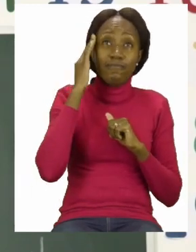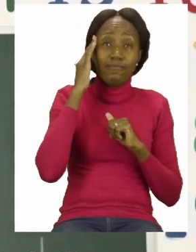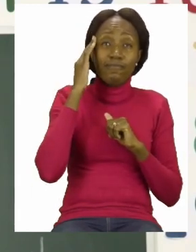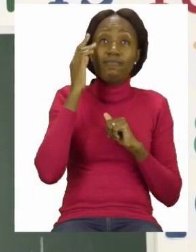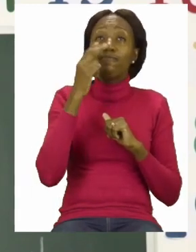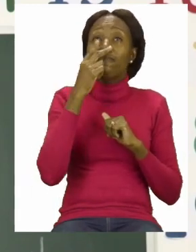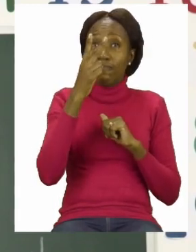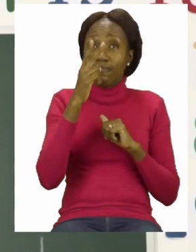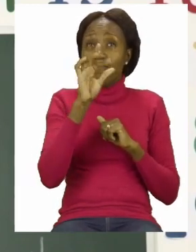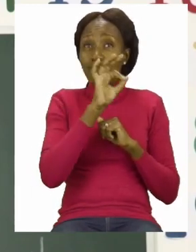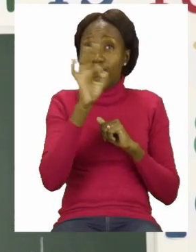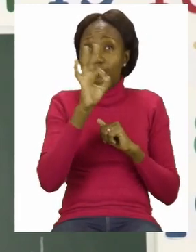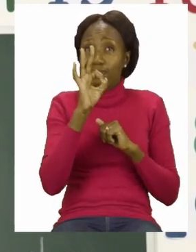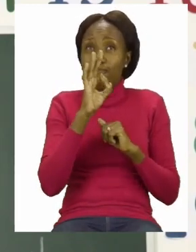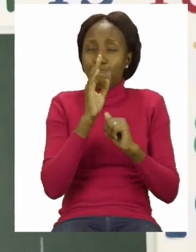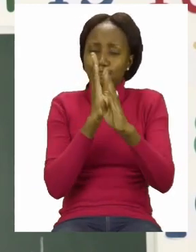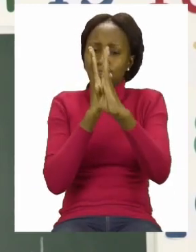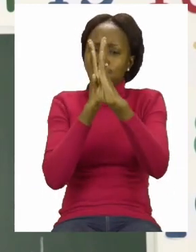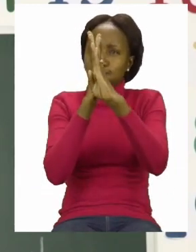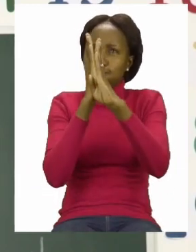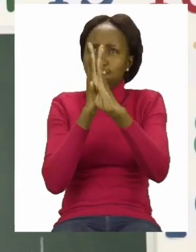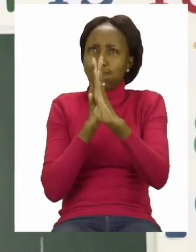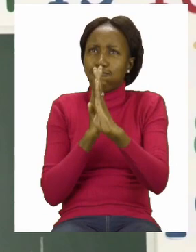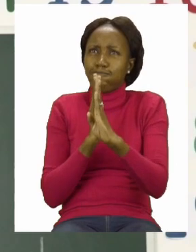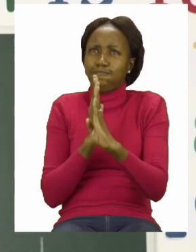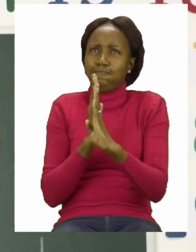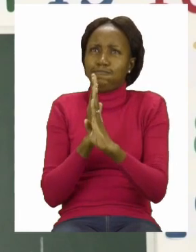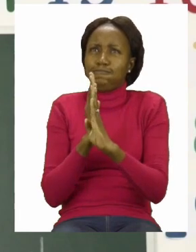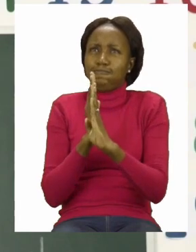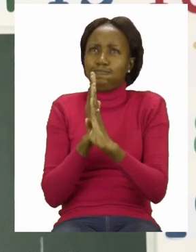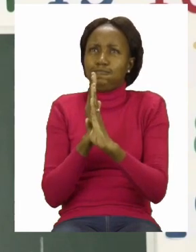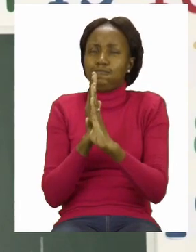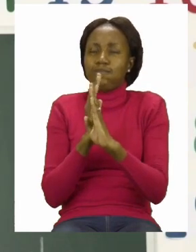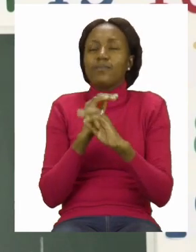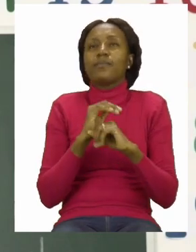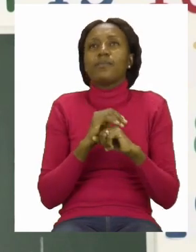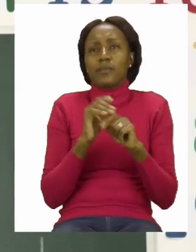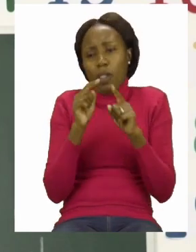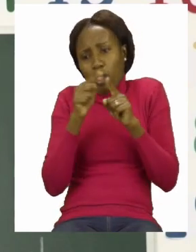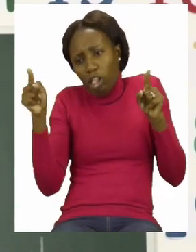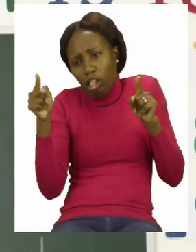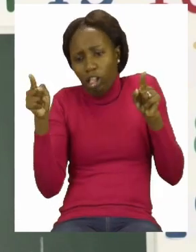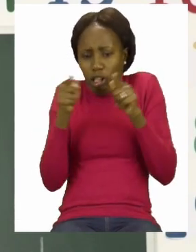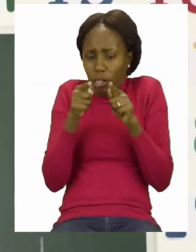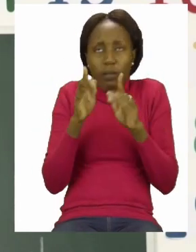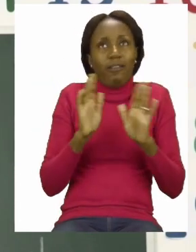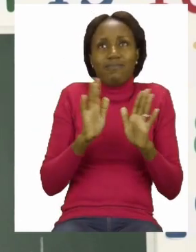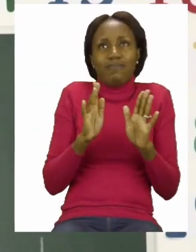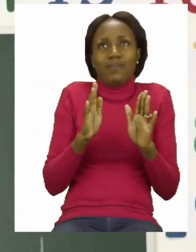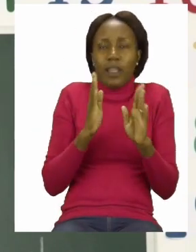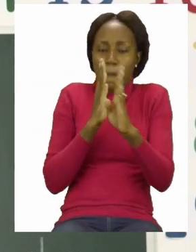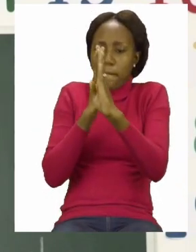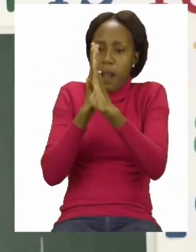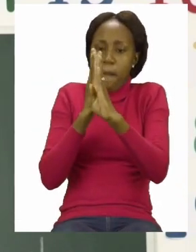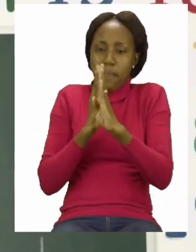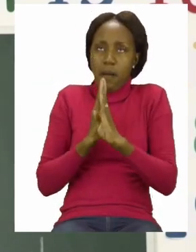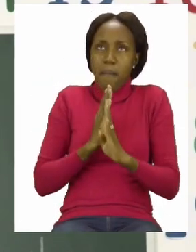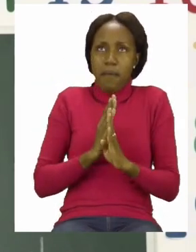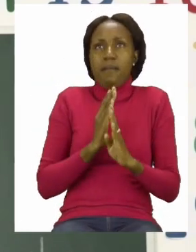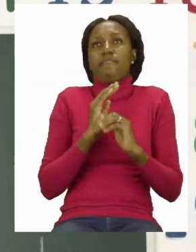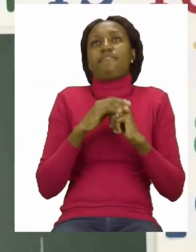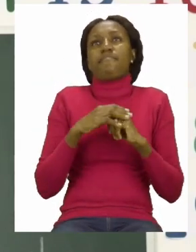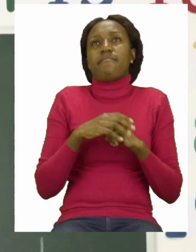acrosses, they are the same length. So make sure that when you are doing yours, one is